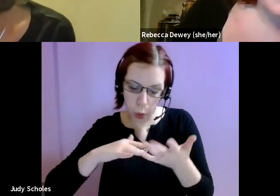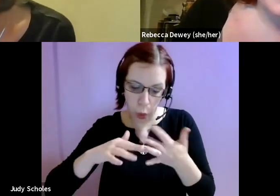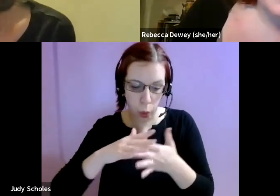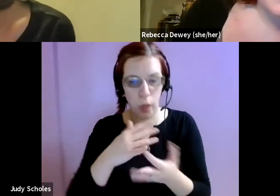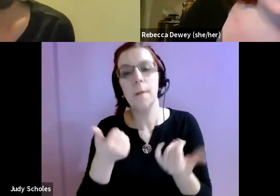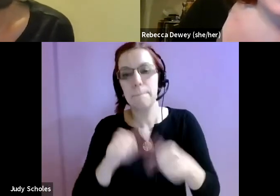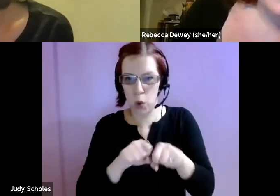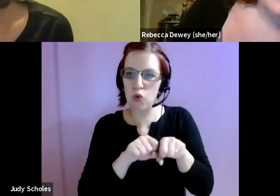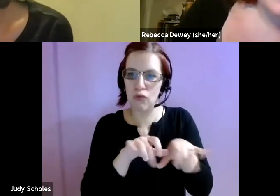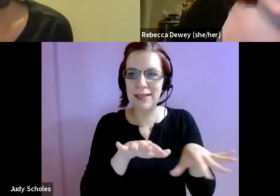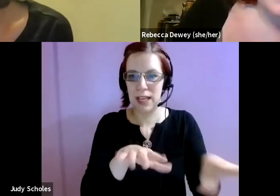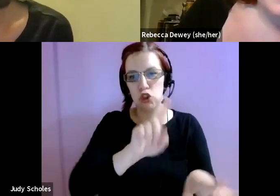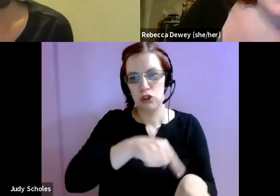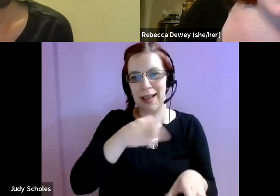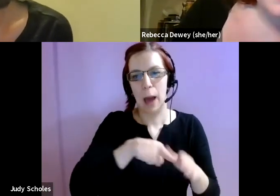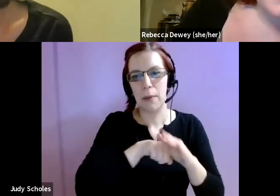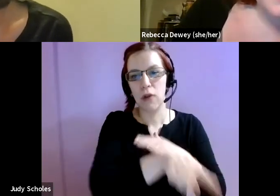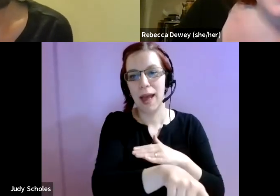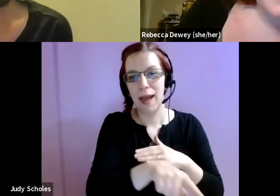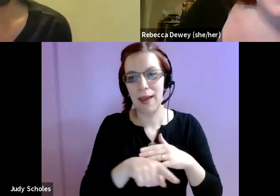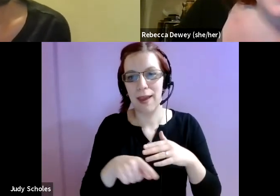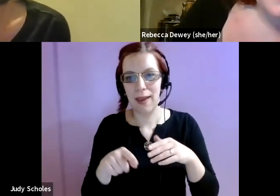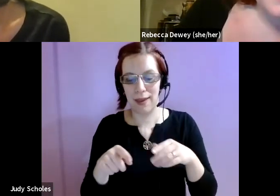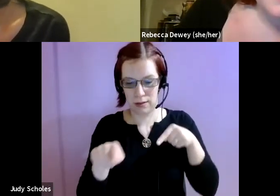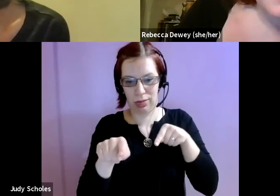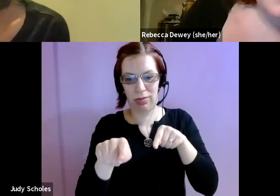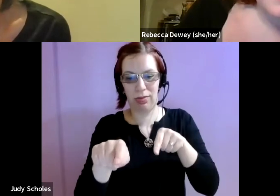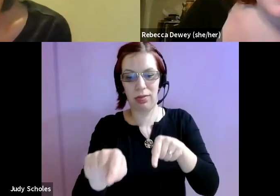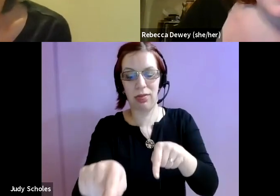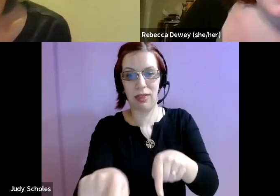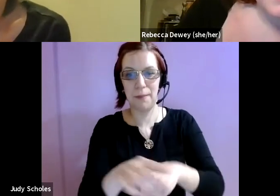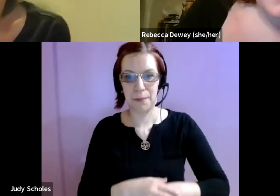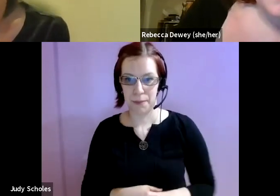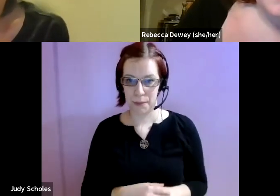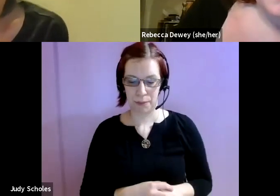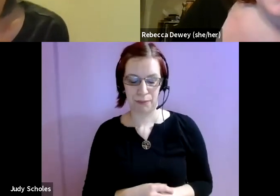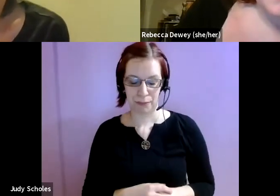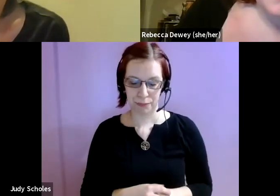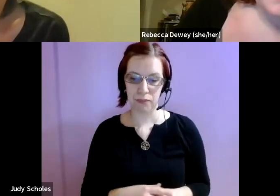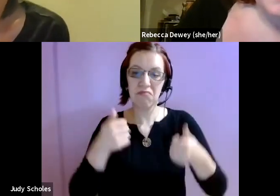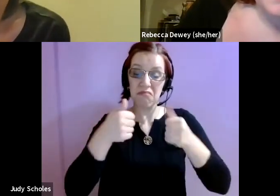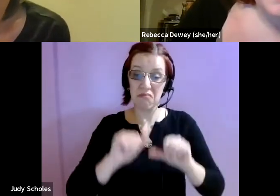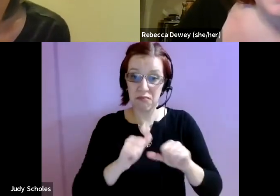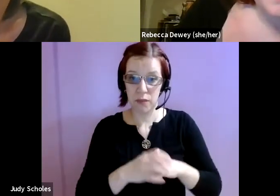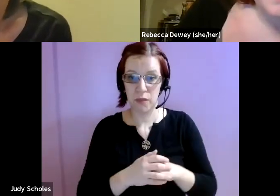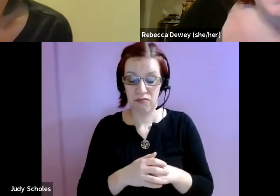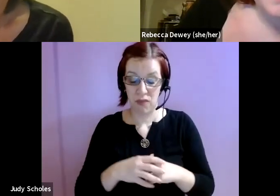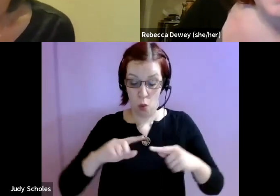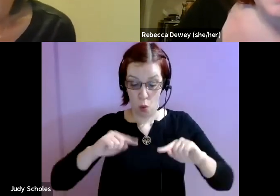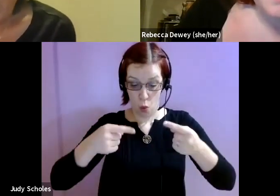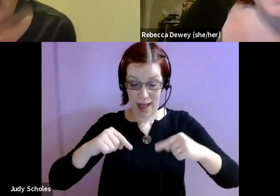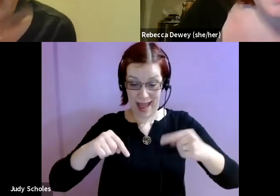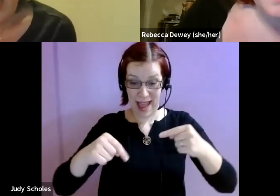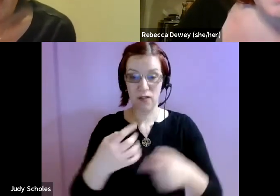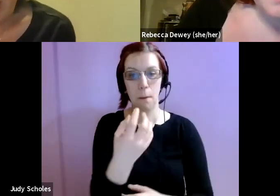burst. In terms of how gravitational waves are affected by passing through things, well, the truth is they're